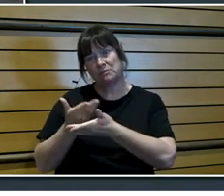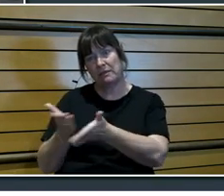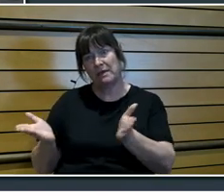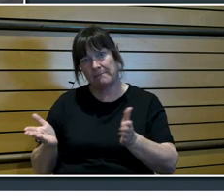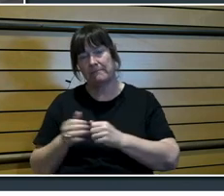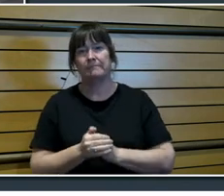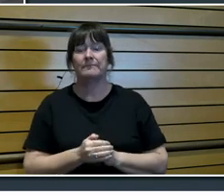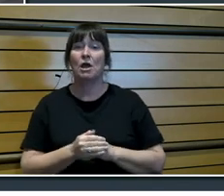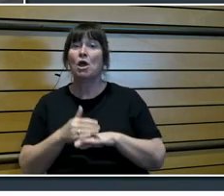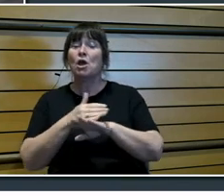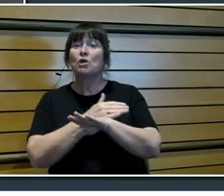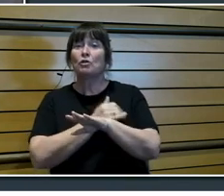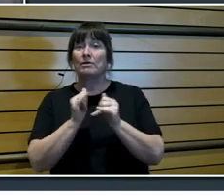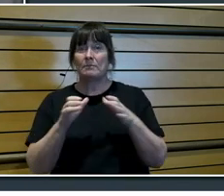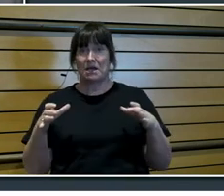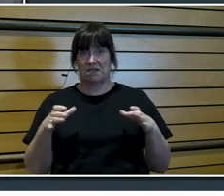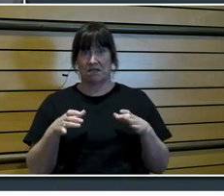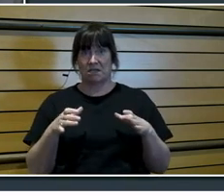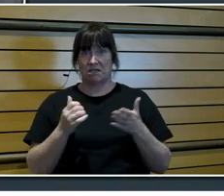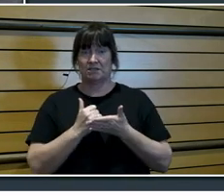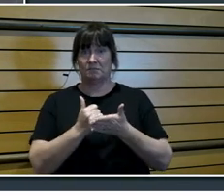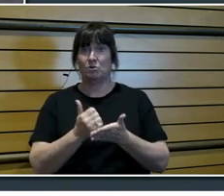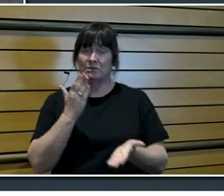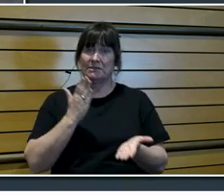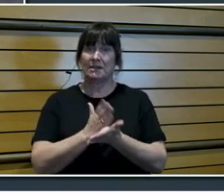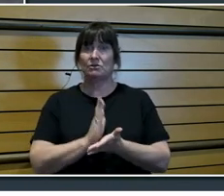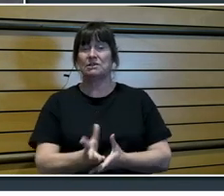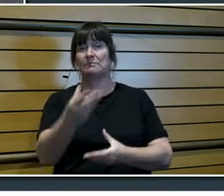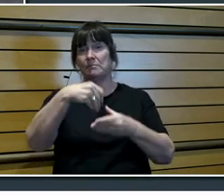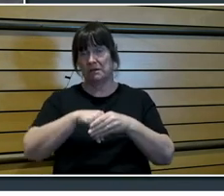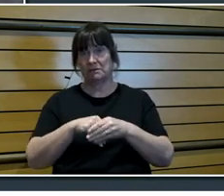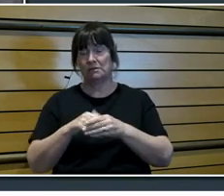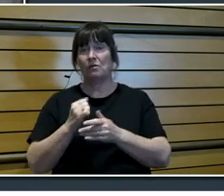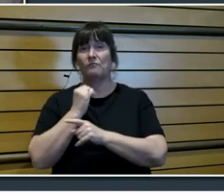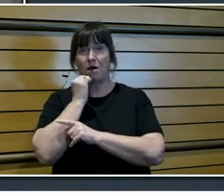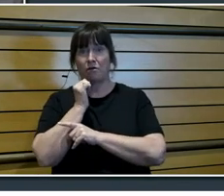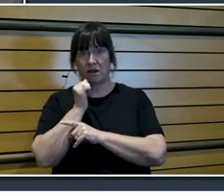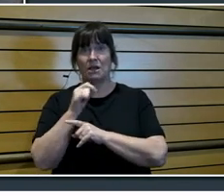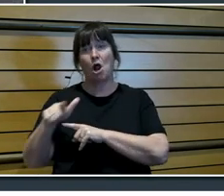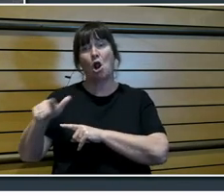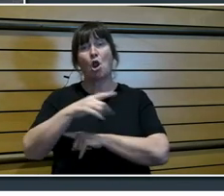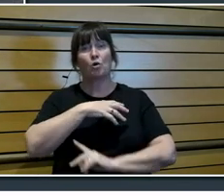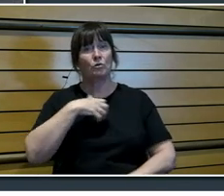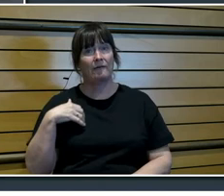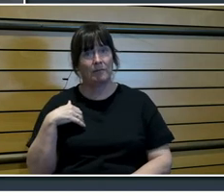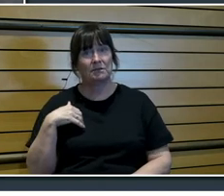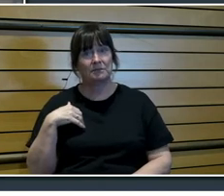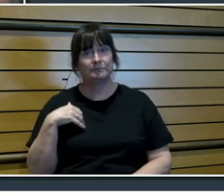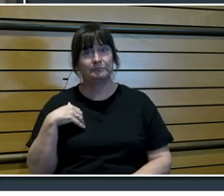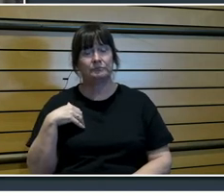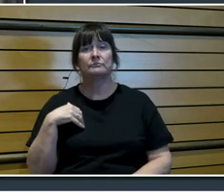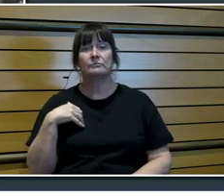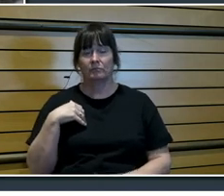Green Party of Aotearoa New Zealand supports guaranteed participation of tangata whenua at local government level, in its